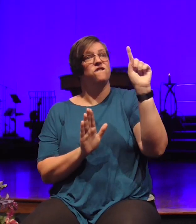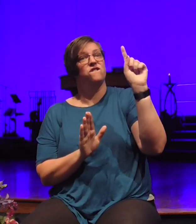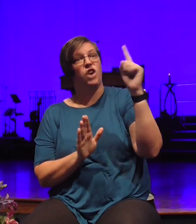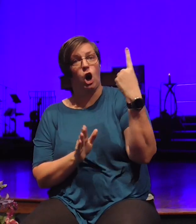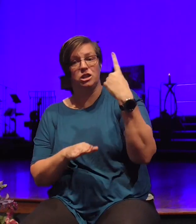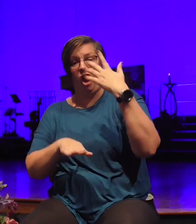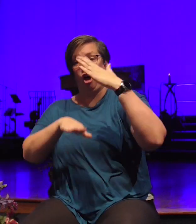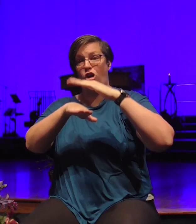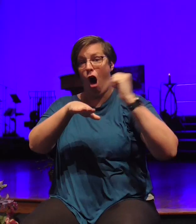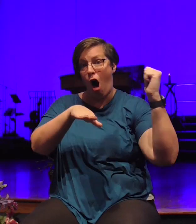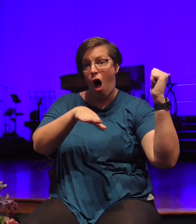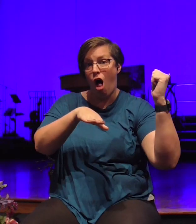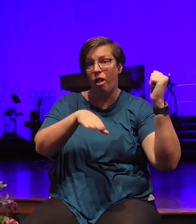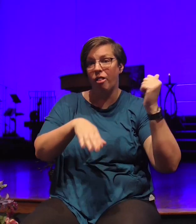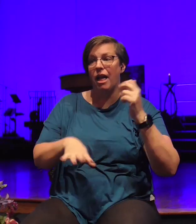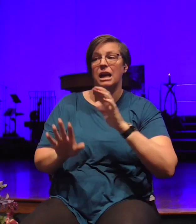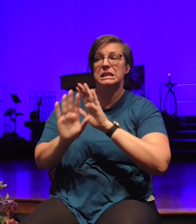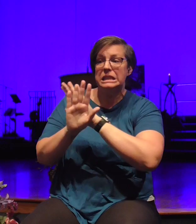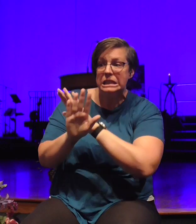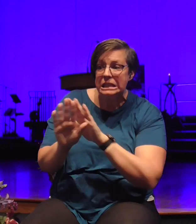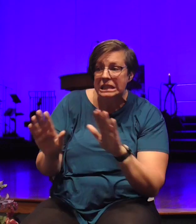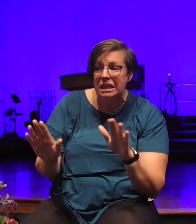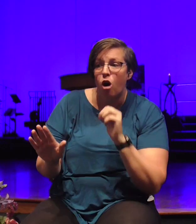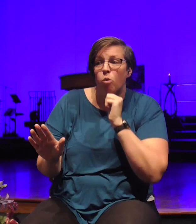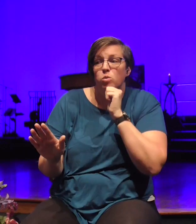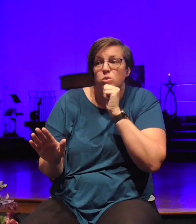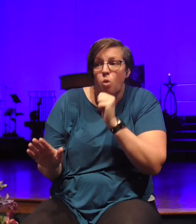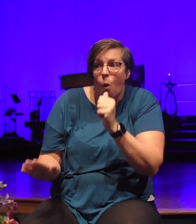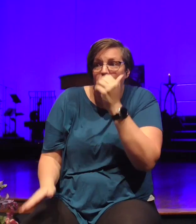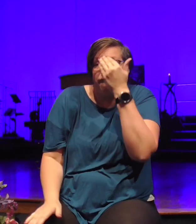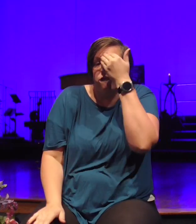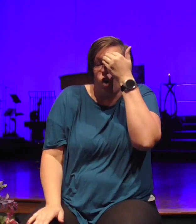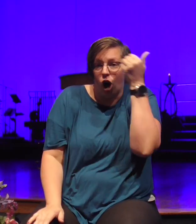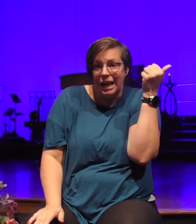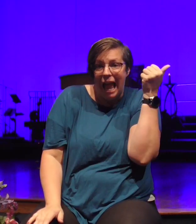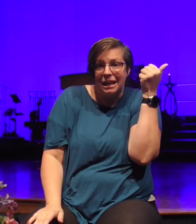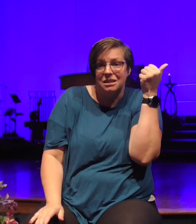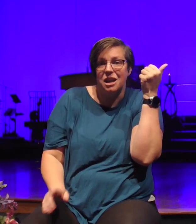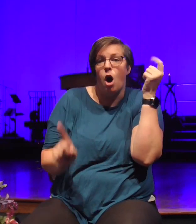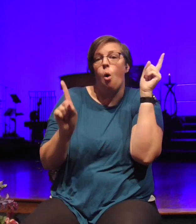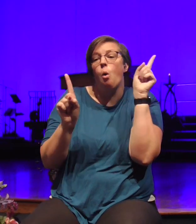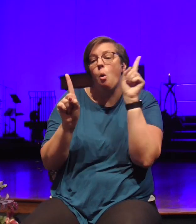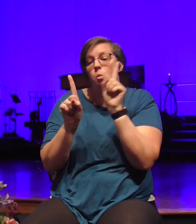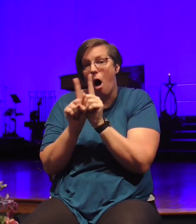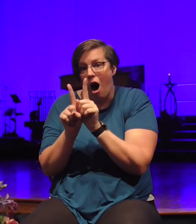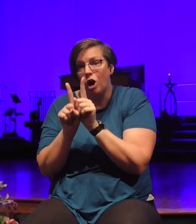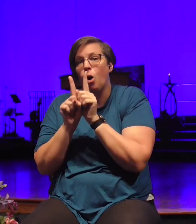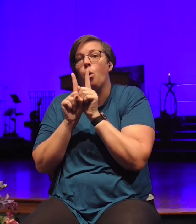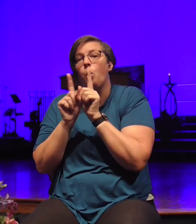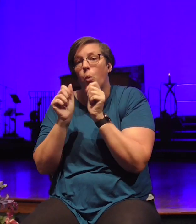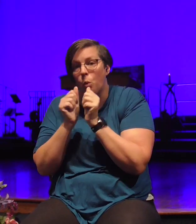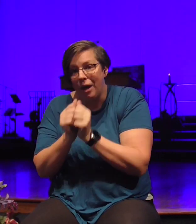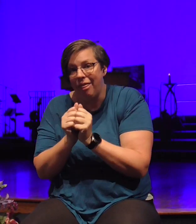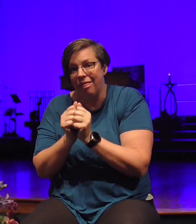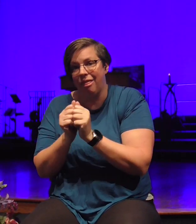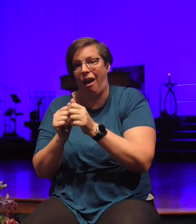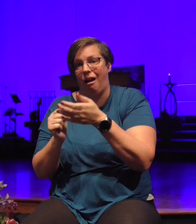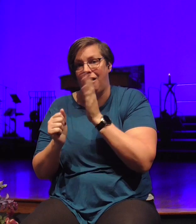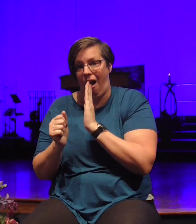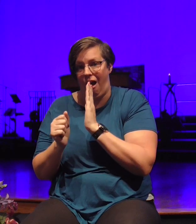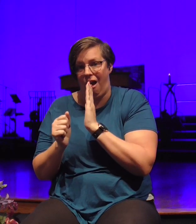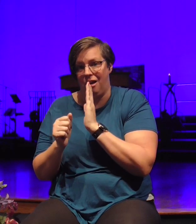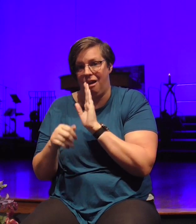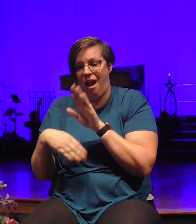to say, don't forget to walk with the divine at all